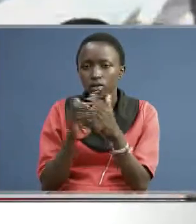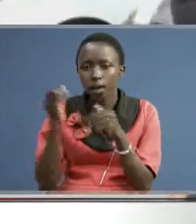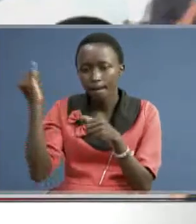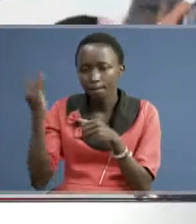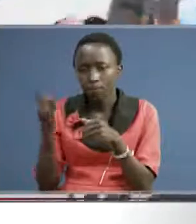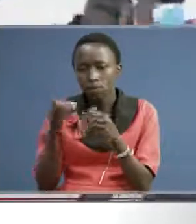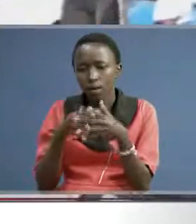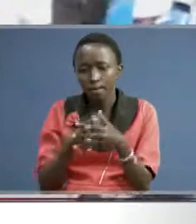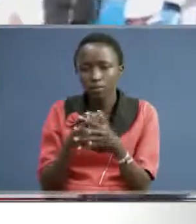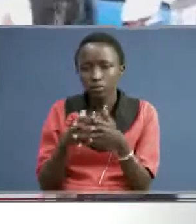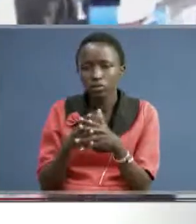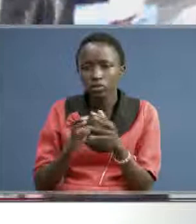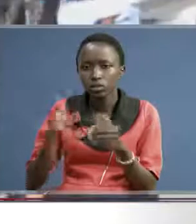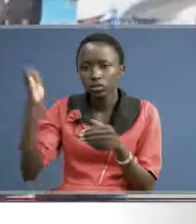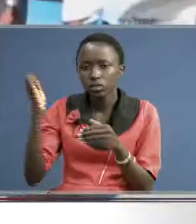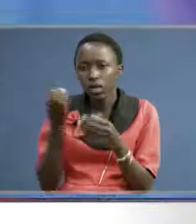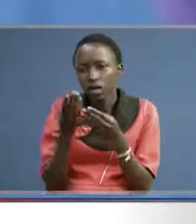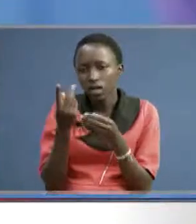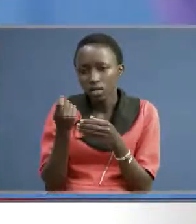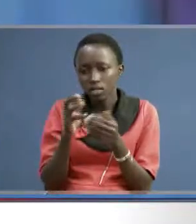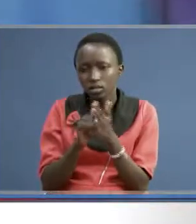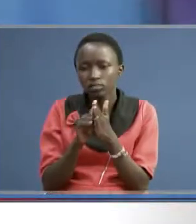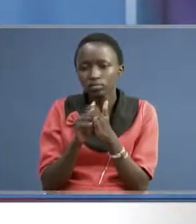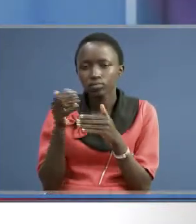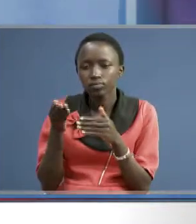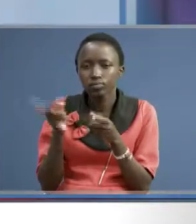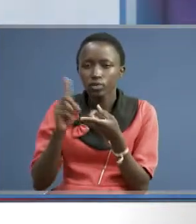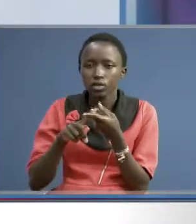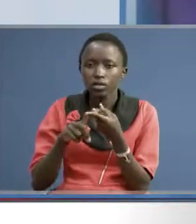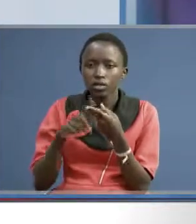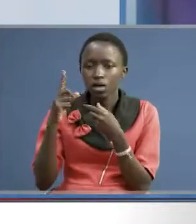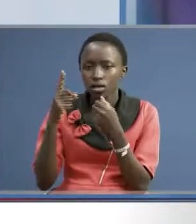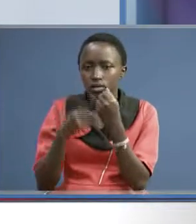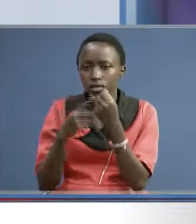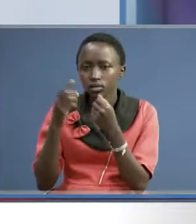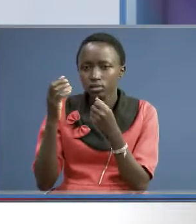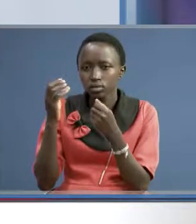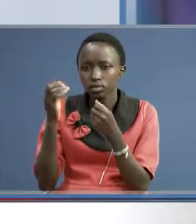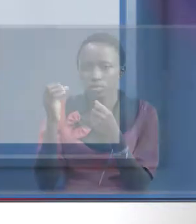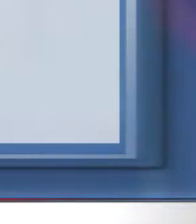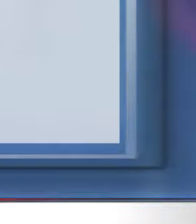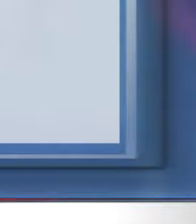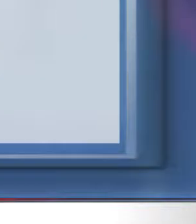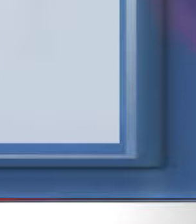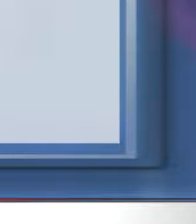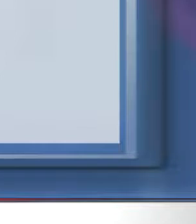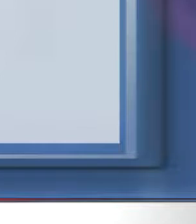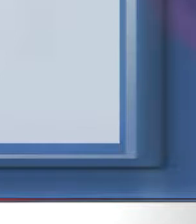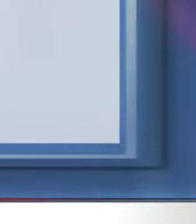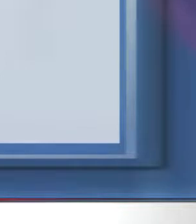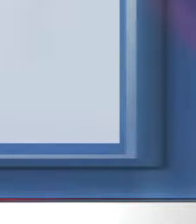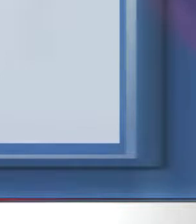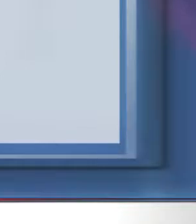imports as exports remained sluggish. The deficit increased to 601.94 billion shillings, up